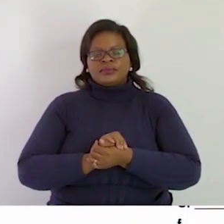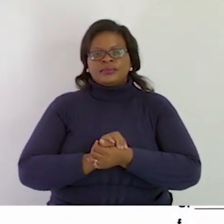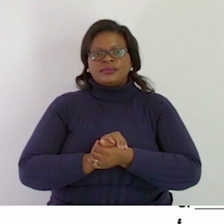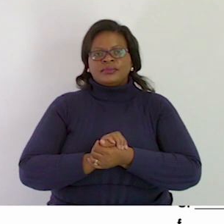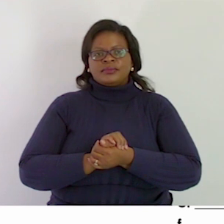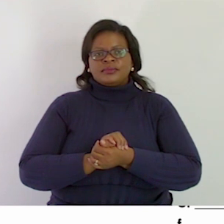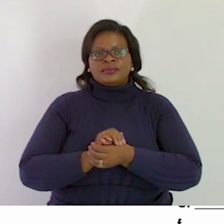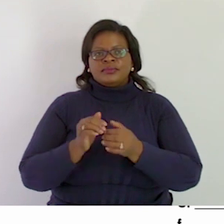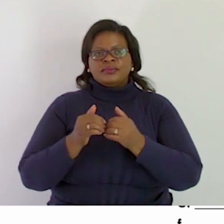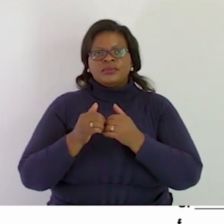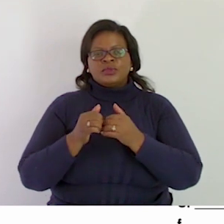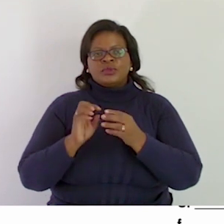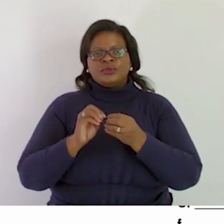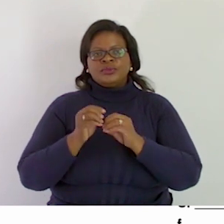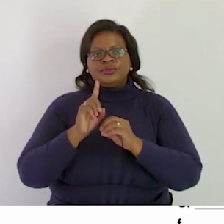first number 1.